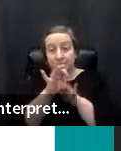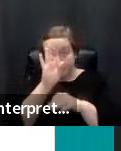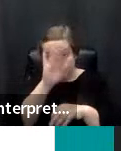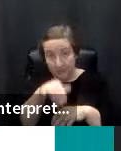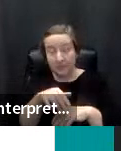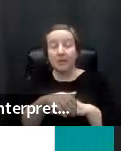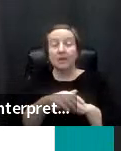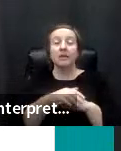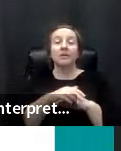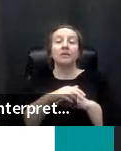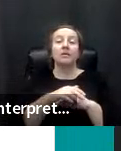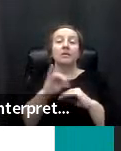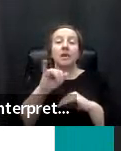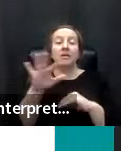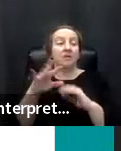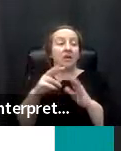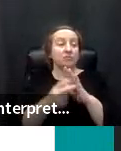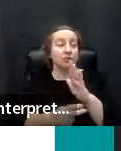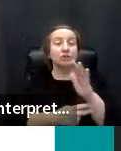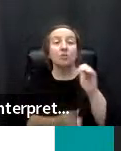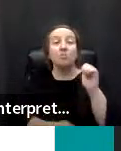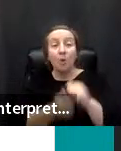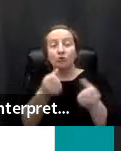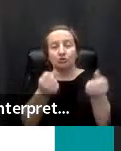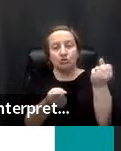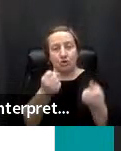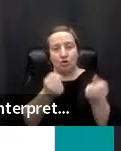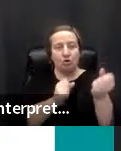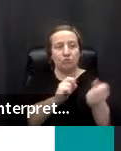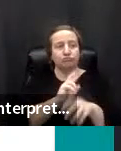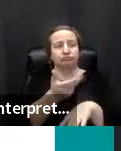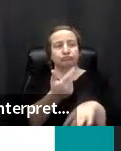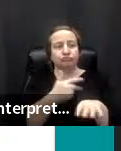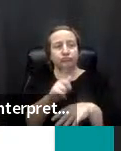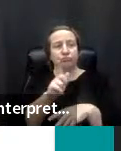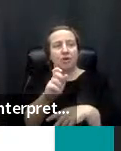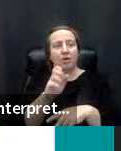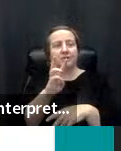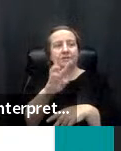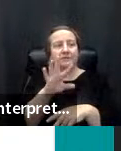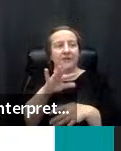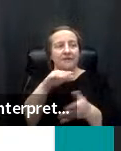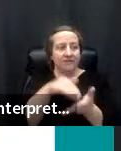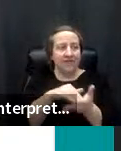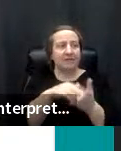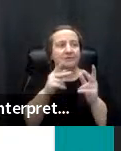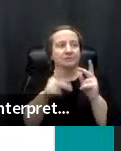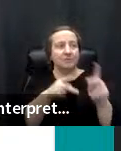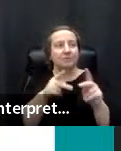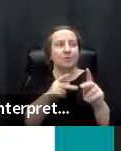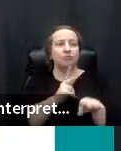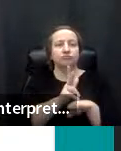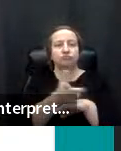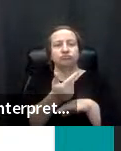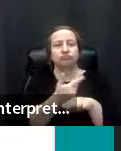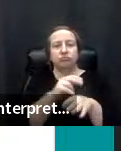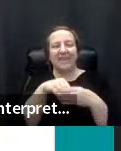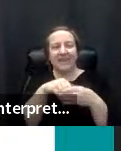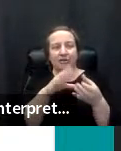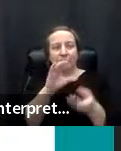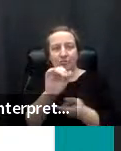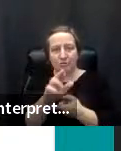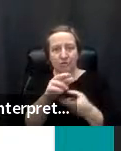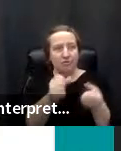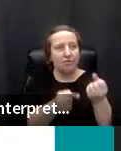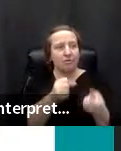is primarily serving vehicles, as it shows about 165,000 people are crossing in vehicles. The lack of the